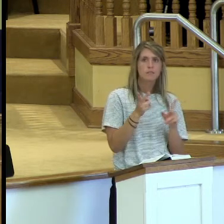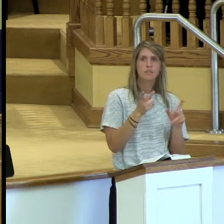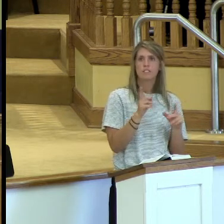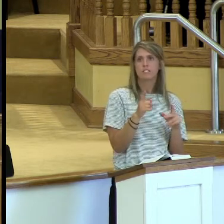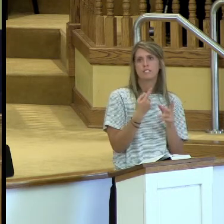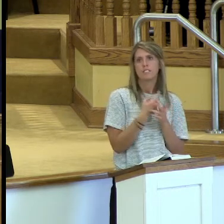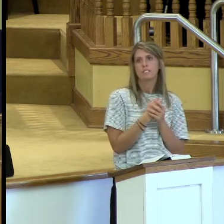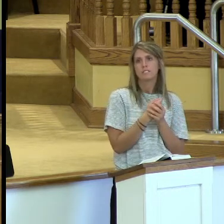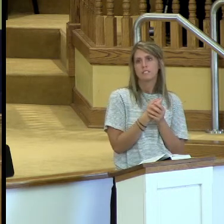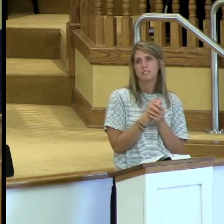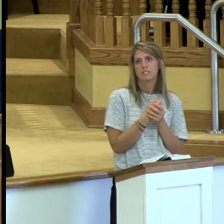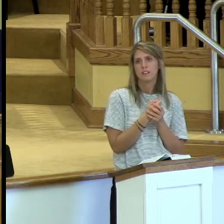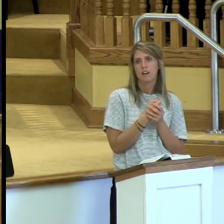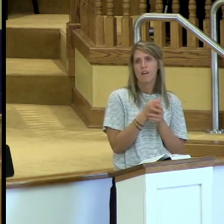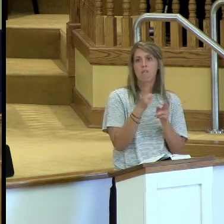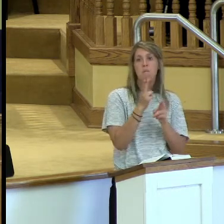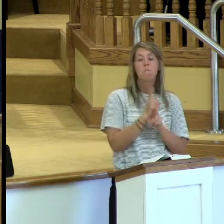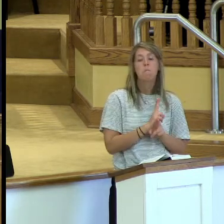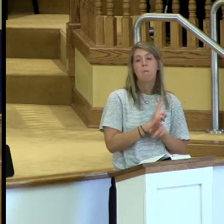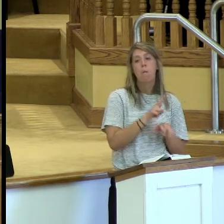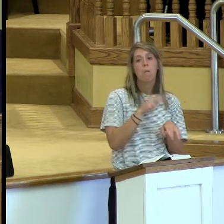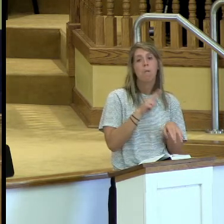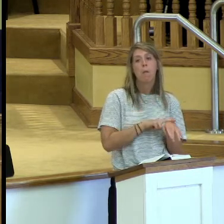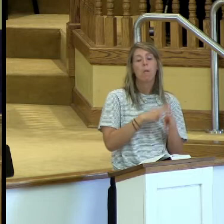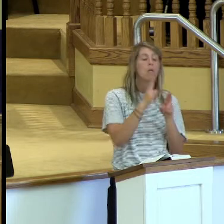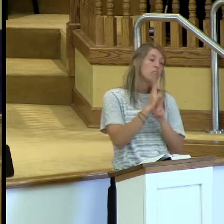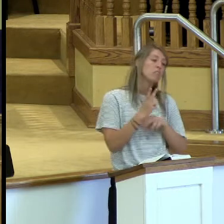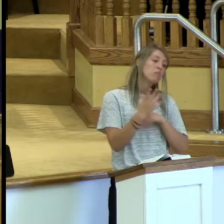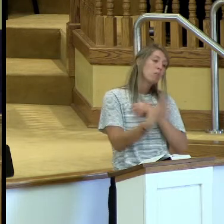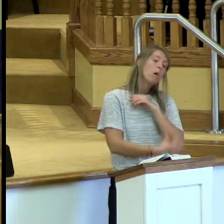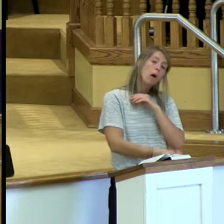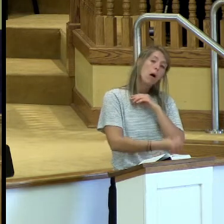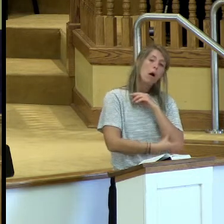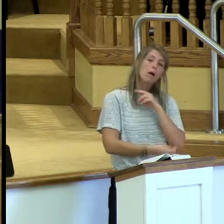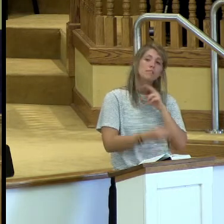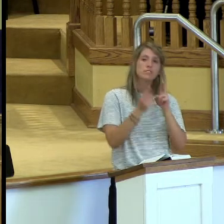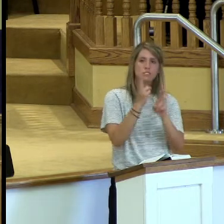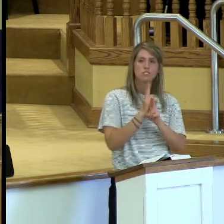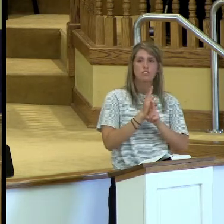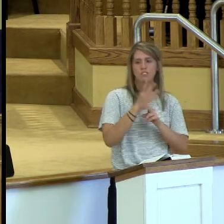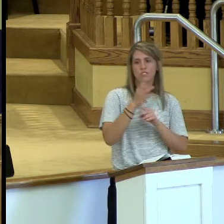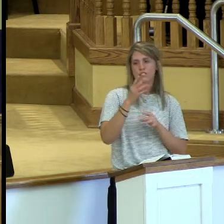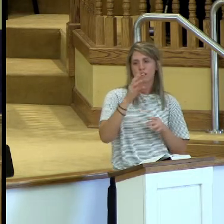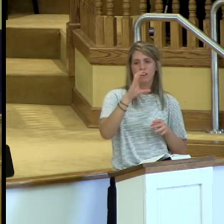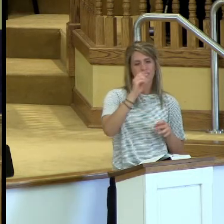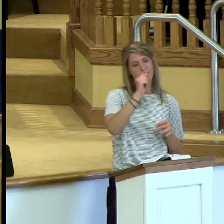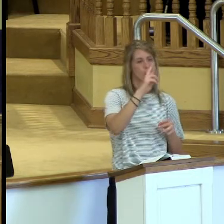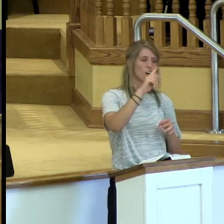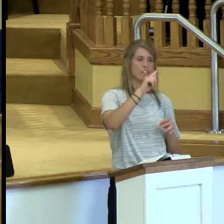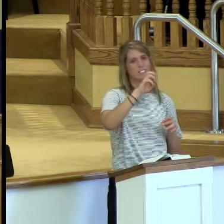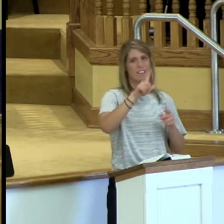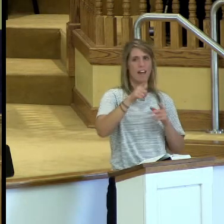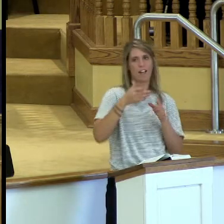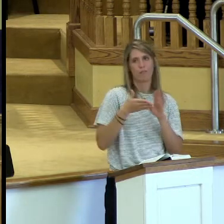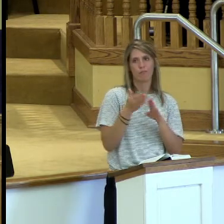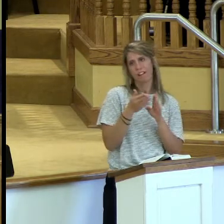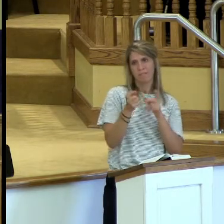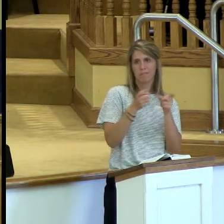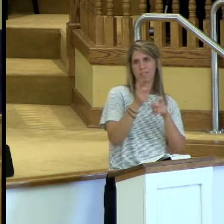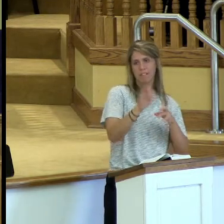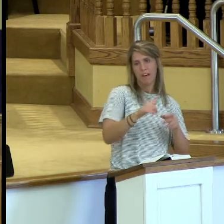are used to the norm. They're used to the poor. They're used to cartel running 98% of everything. They're used